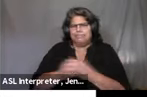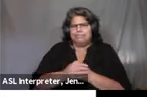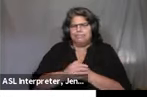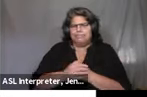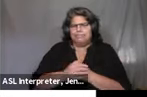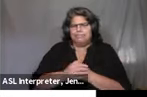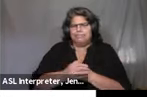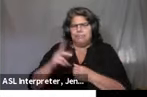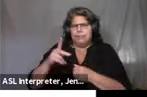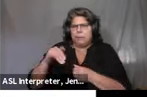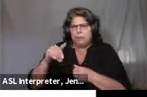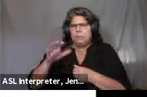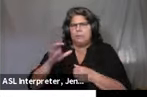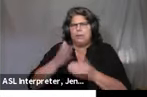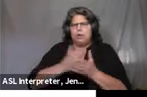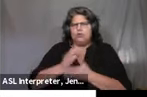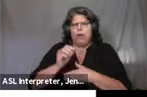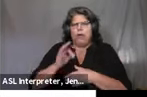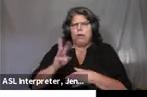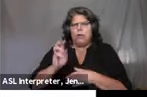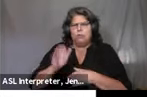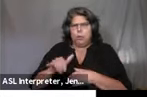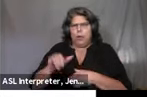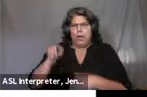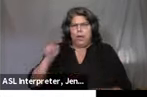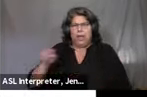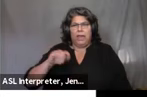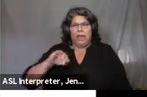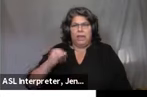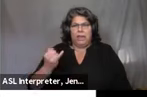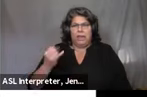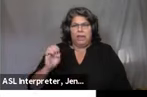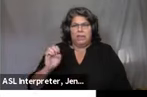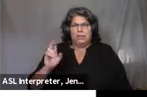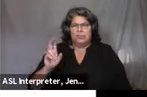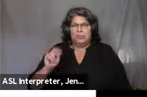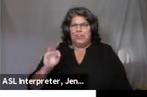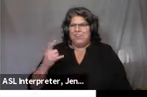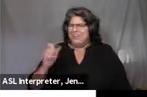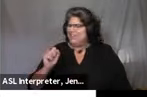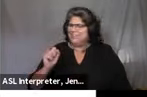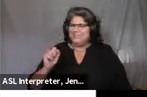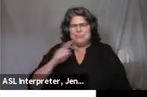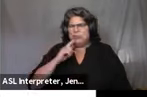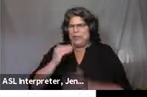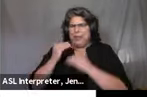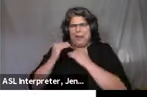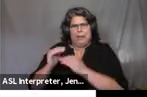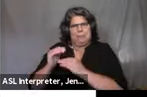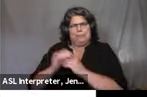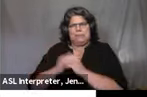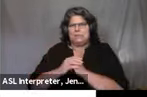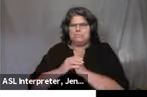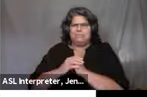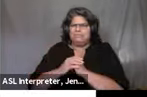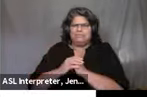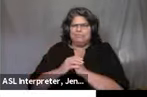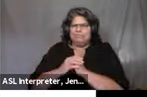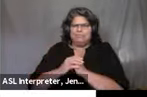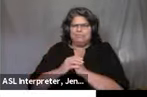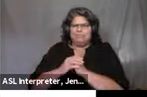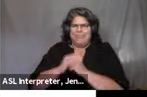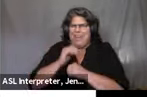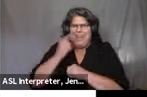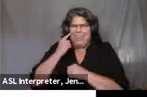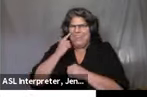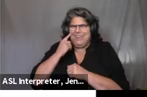the public right-of-way, the city of right-of-way at Jennings is so constrained that I don't even believe there are sidewalks